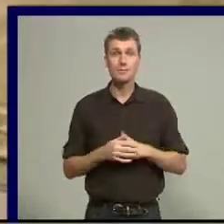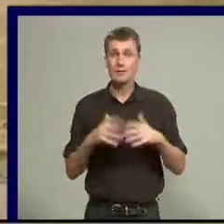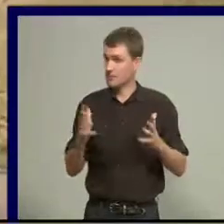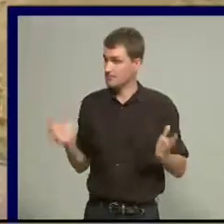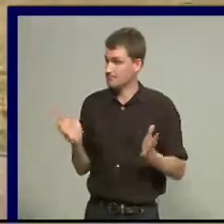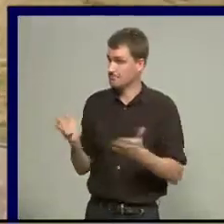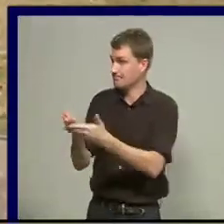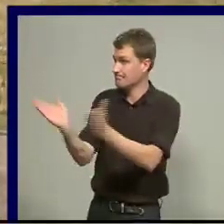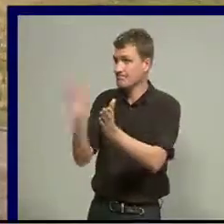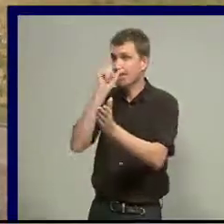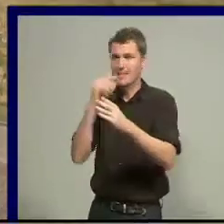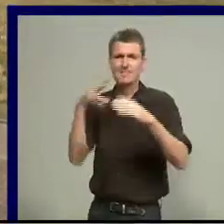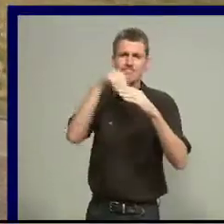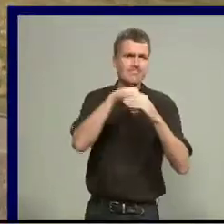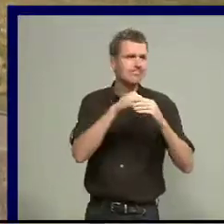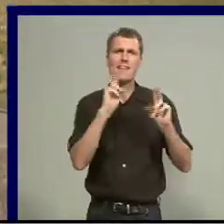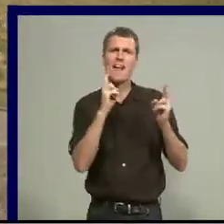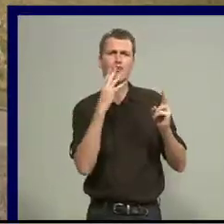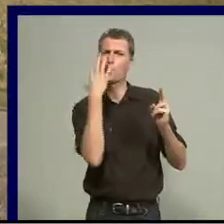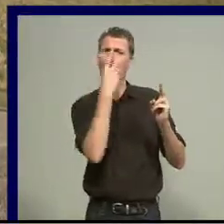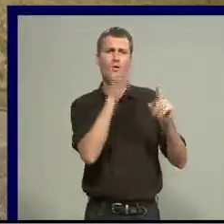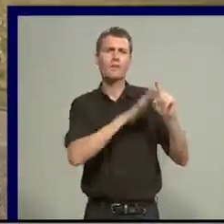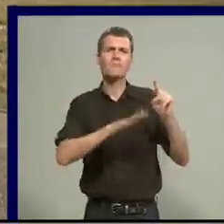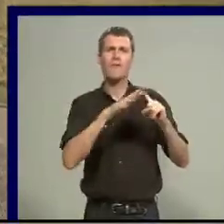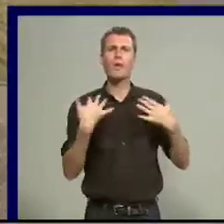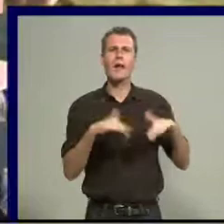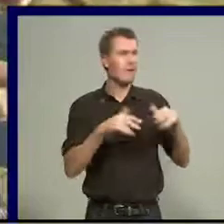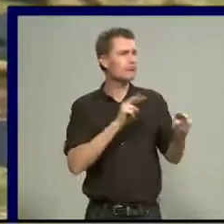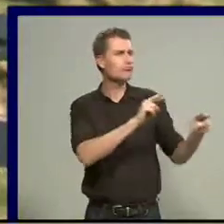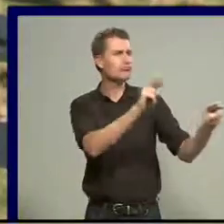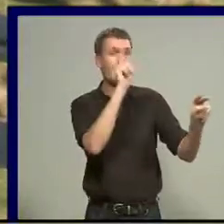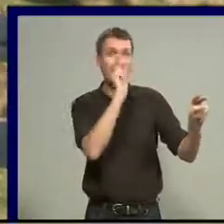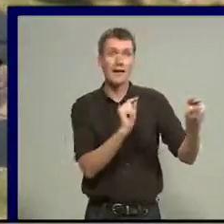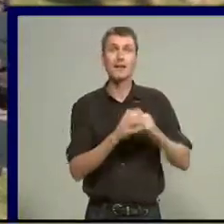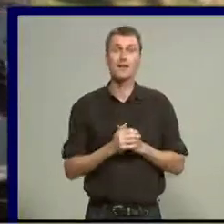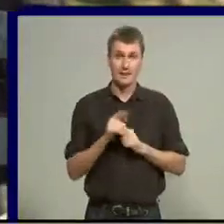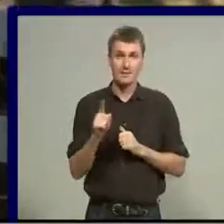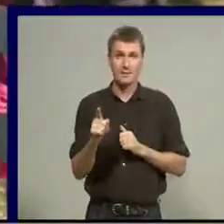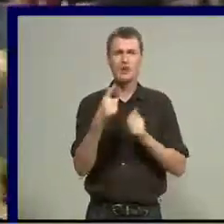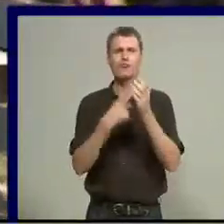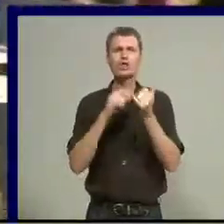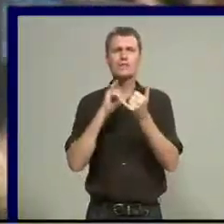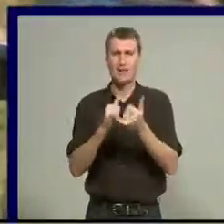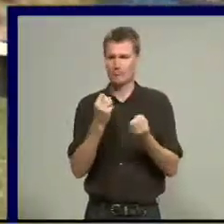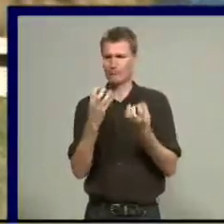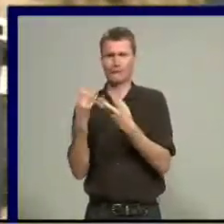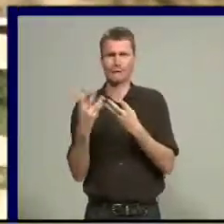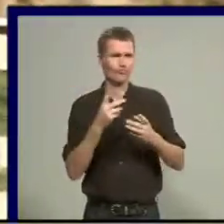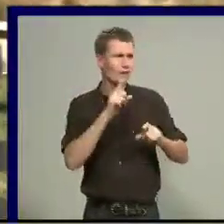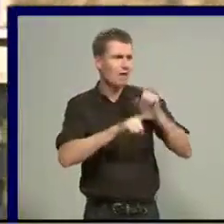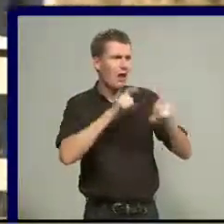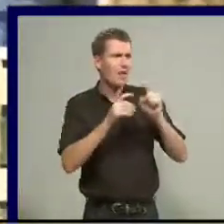natural beauty, Sierra's Chief Executive Roger Sutton says he often cycles on the hills and loves Summit's road's